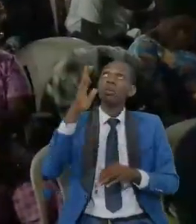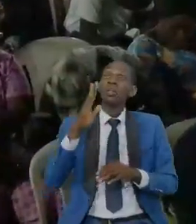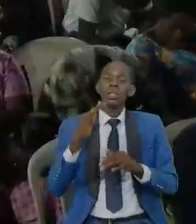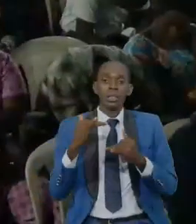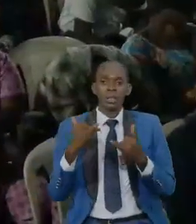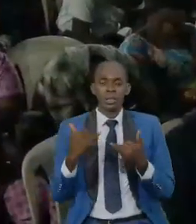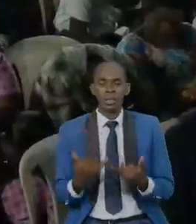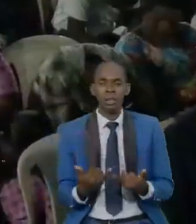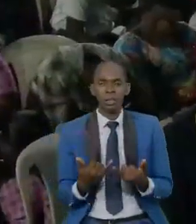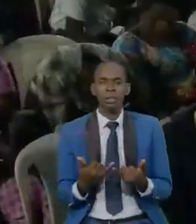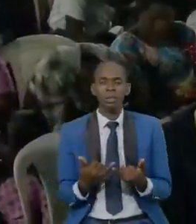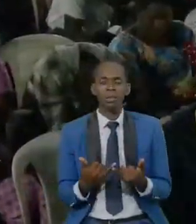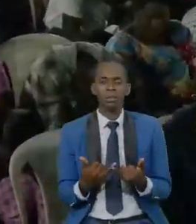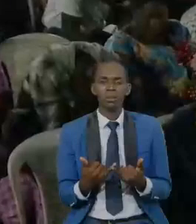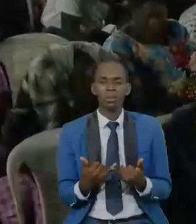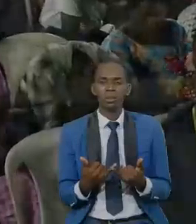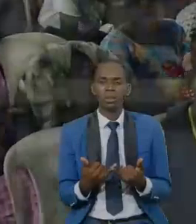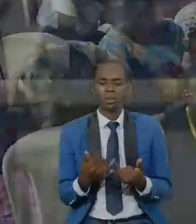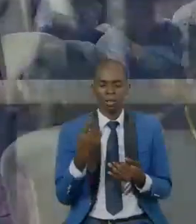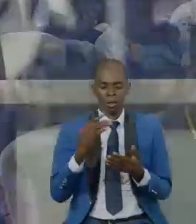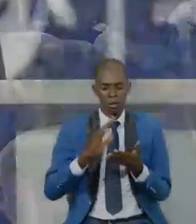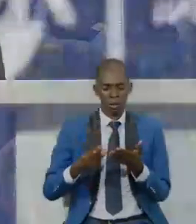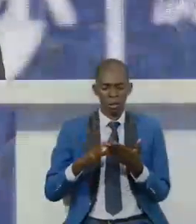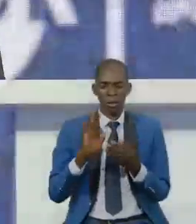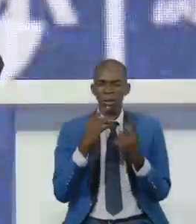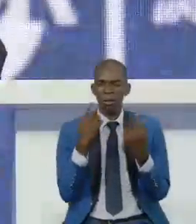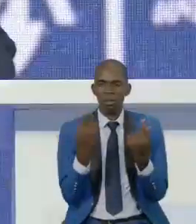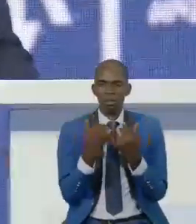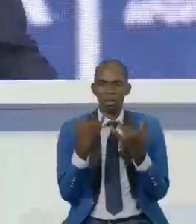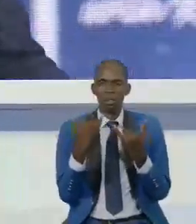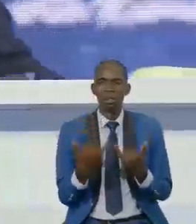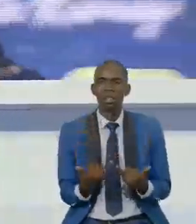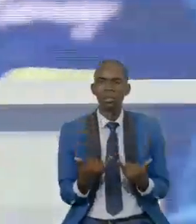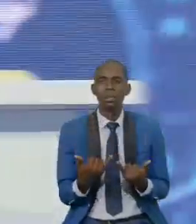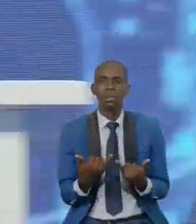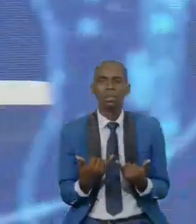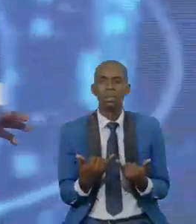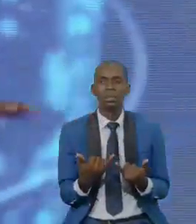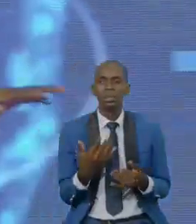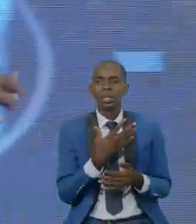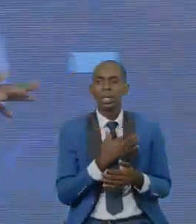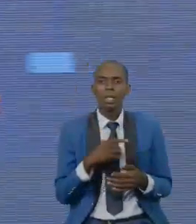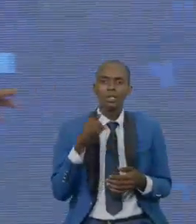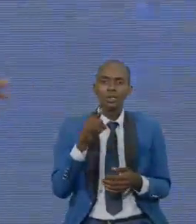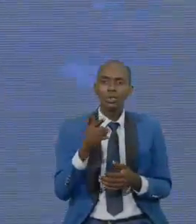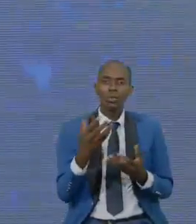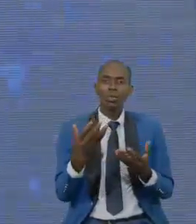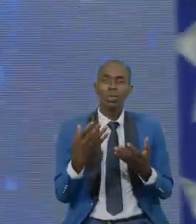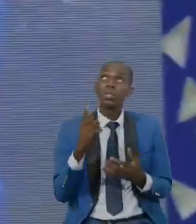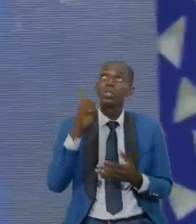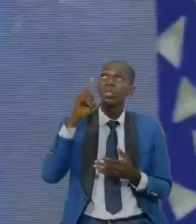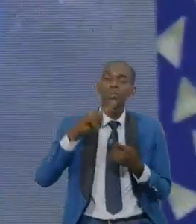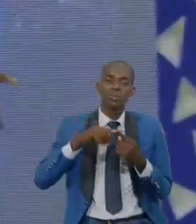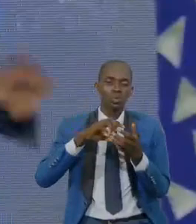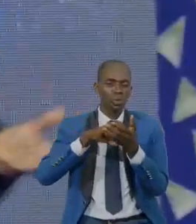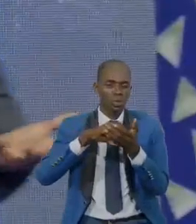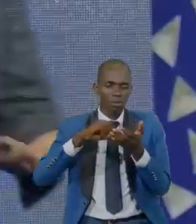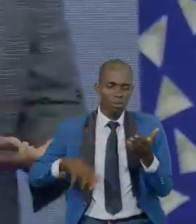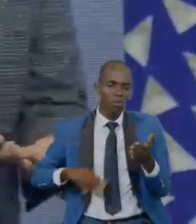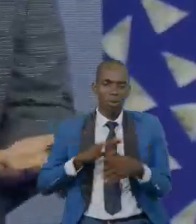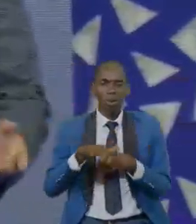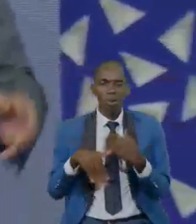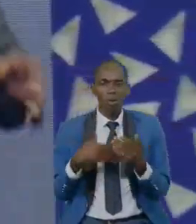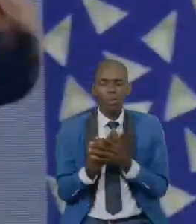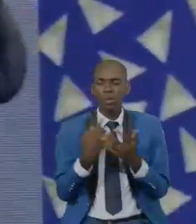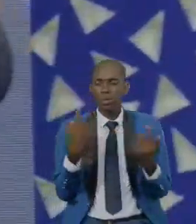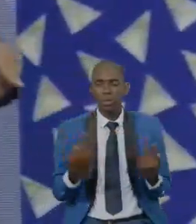the pardon of your sin now, and you want him to bundle all your sins till now, bundle